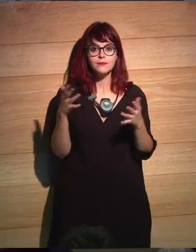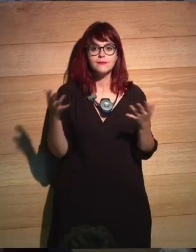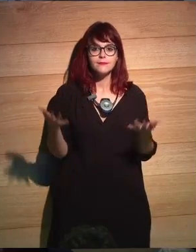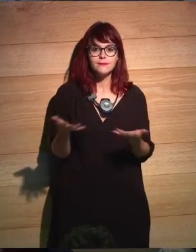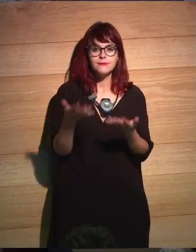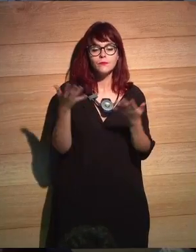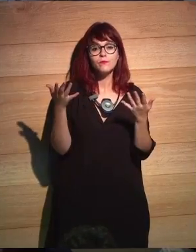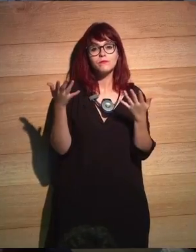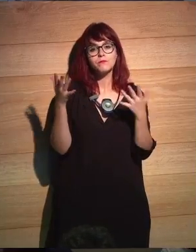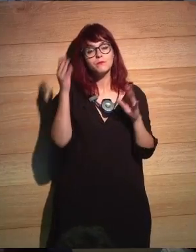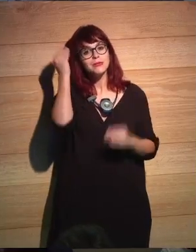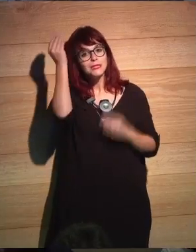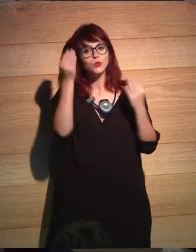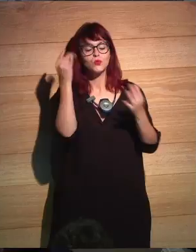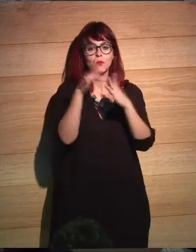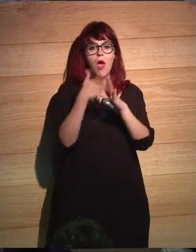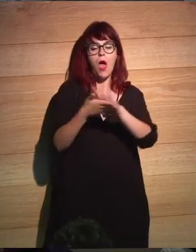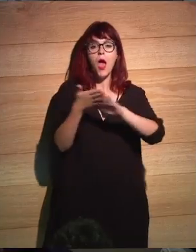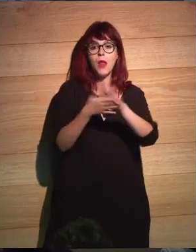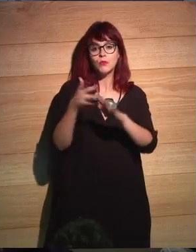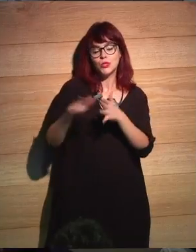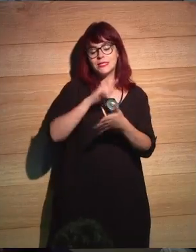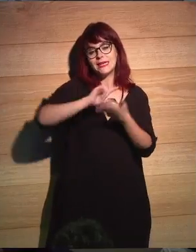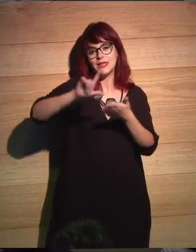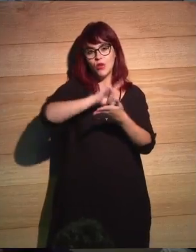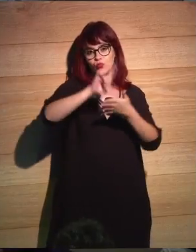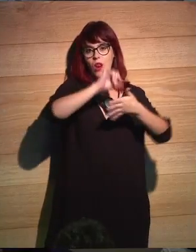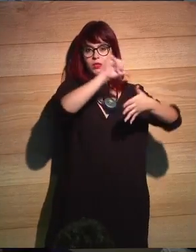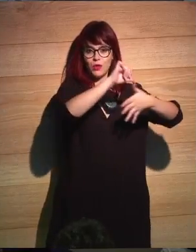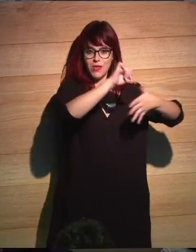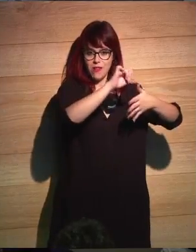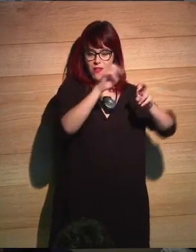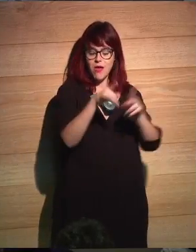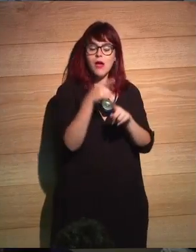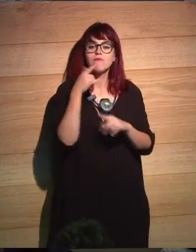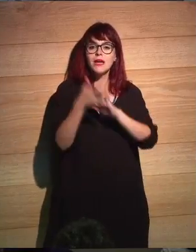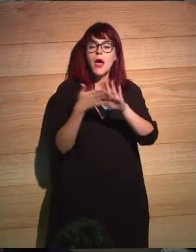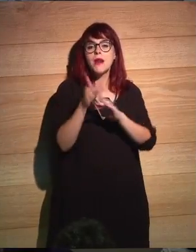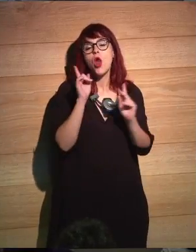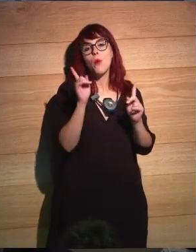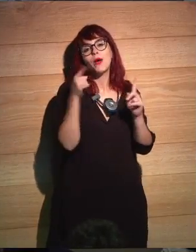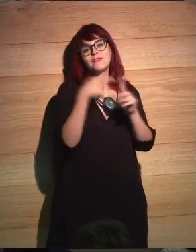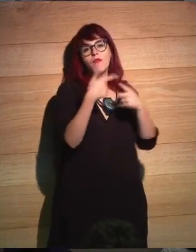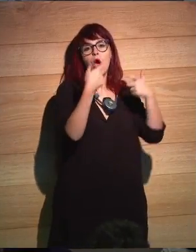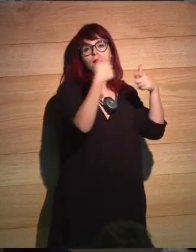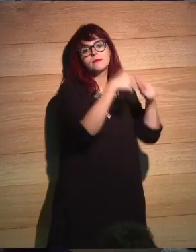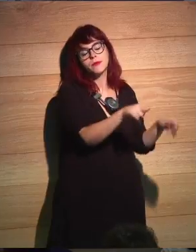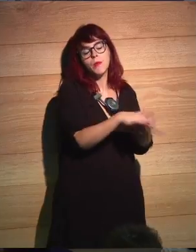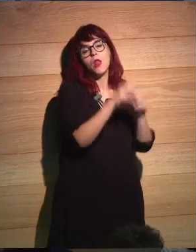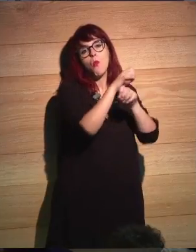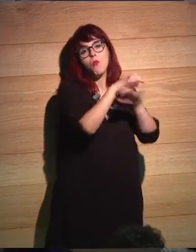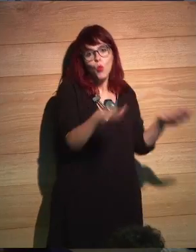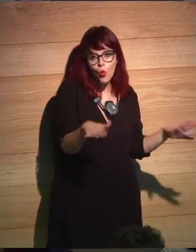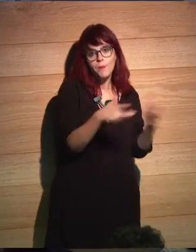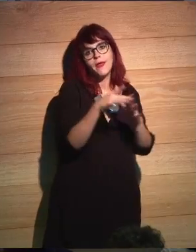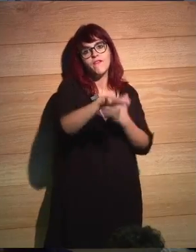really a new or current category. But when we talk about Latin American literature, in order to avoid